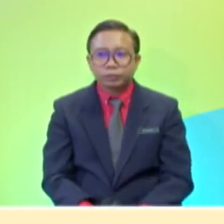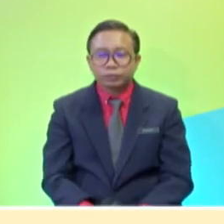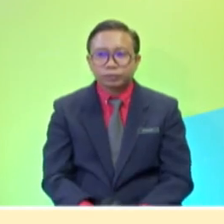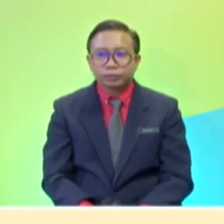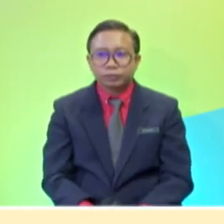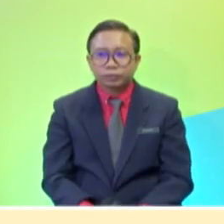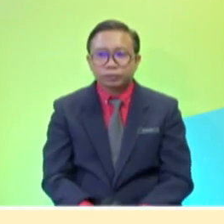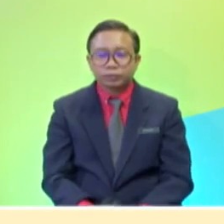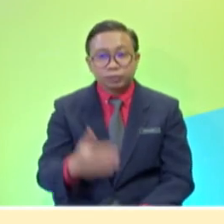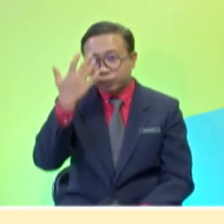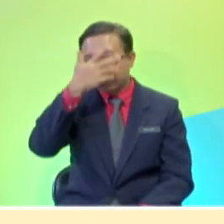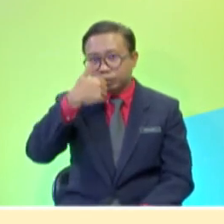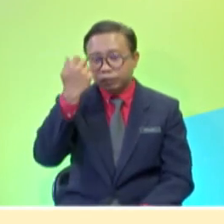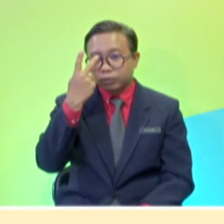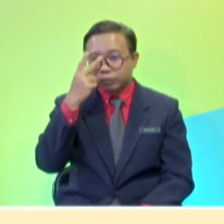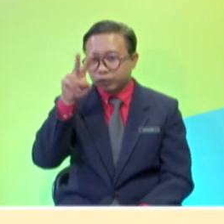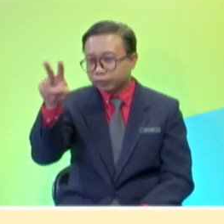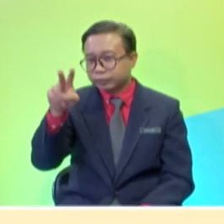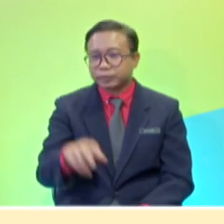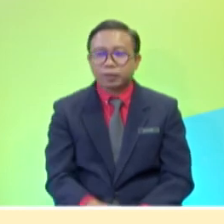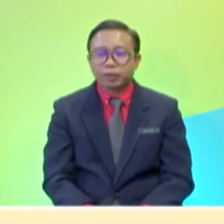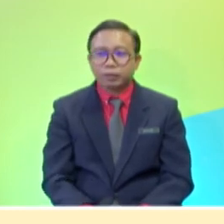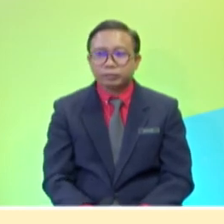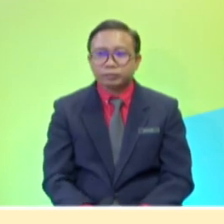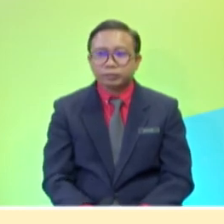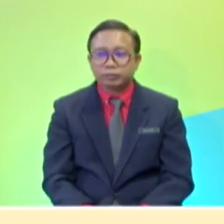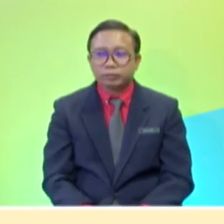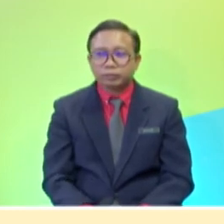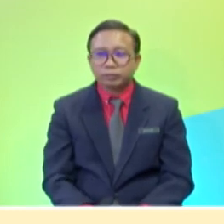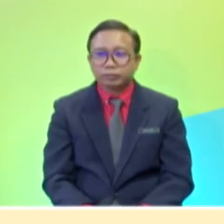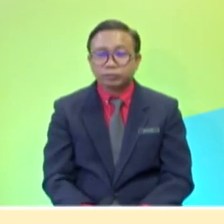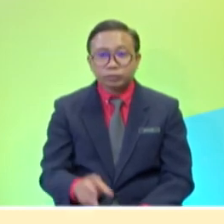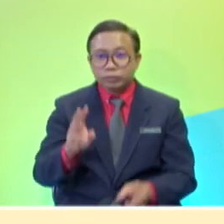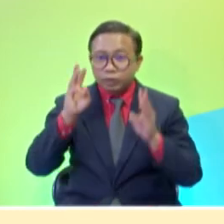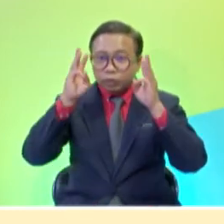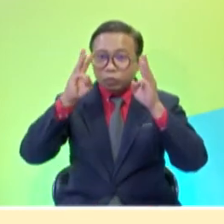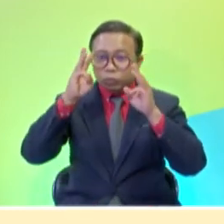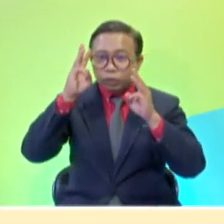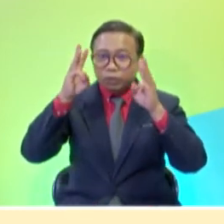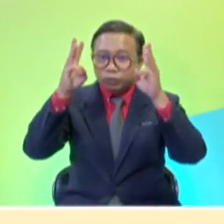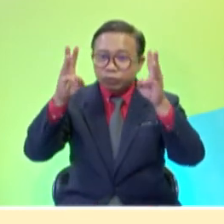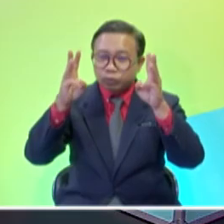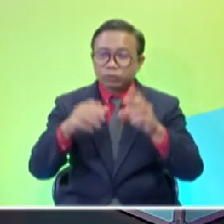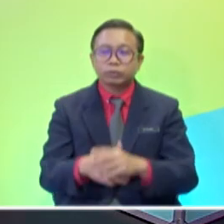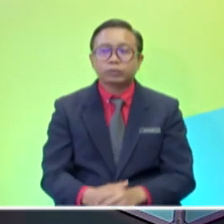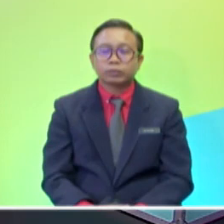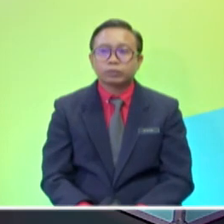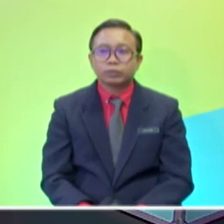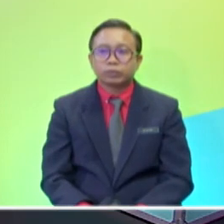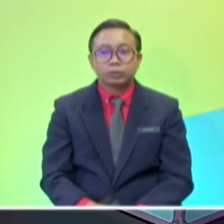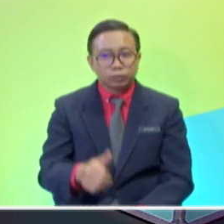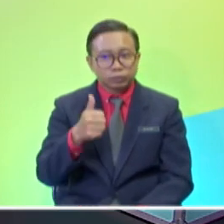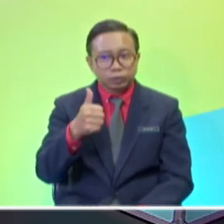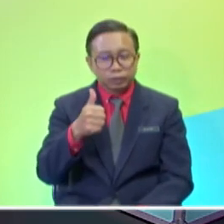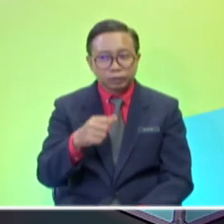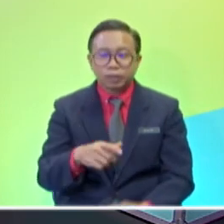it was a beautiful view. Breathtaking, beautiful, wonderful words from you, BB. Yes. Finally,